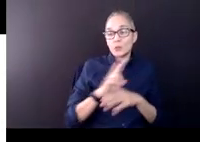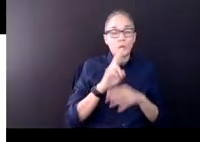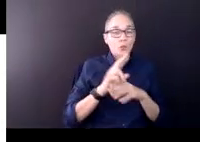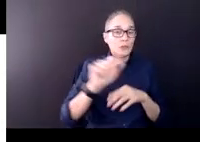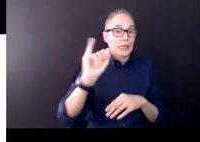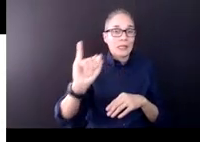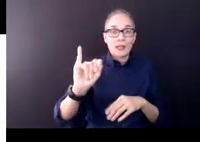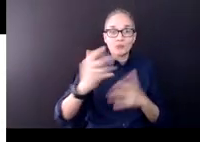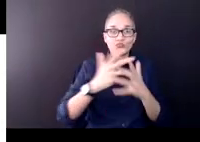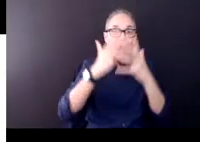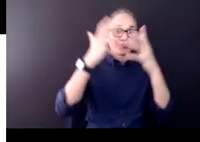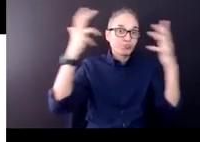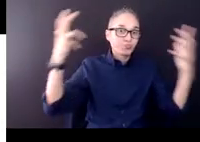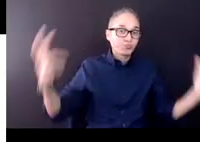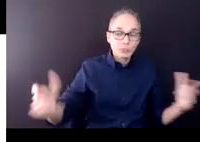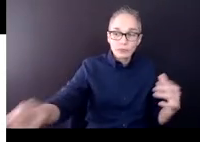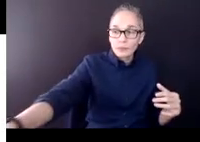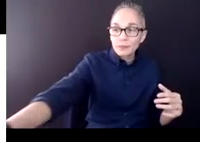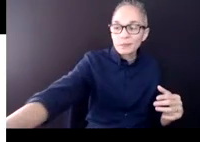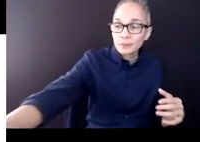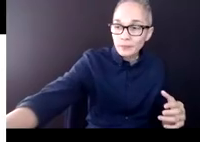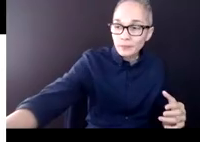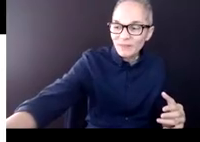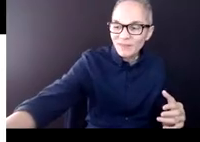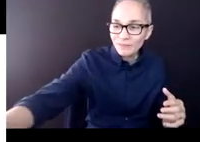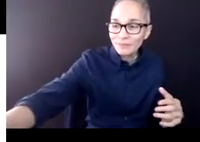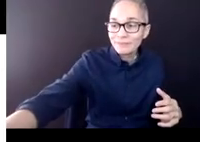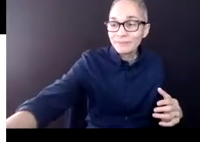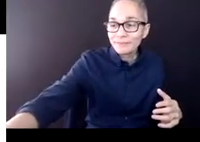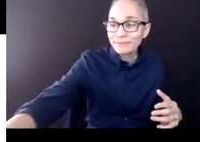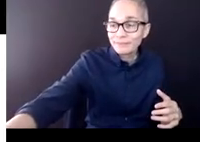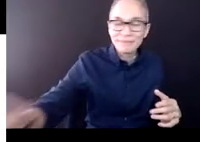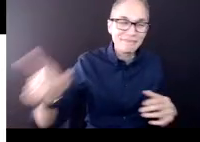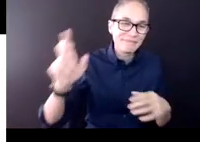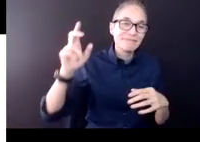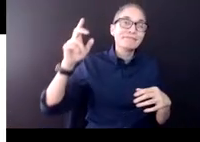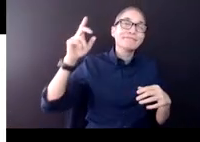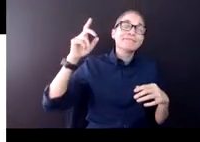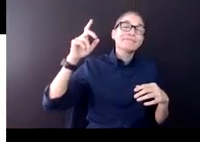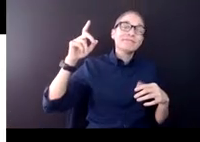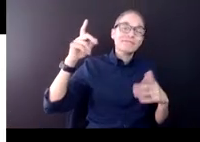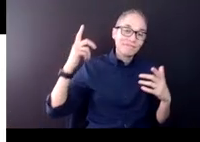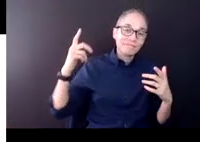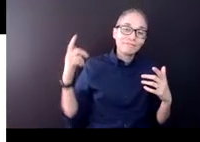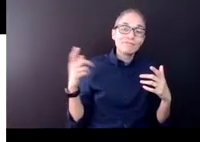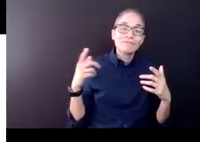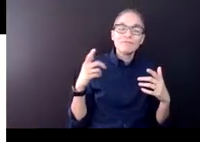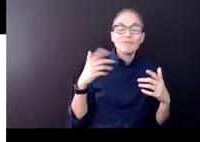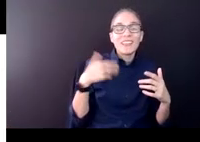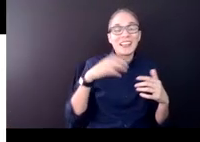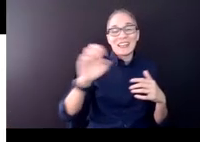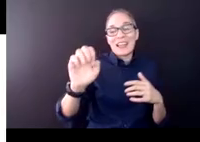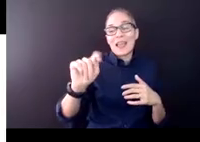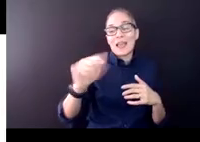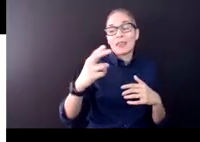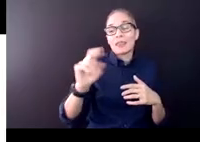assignment for that class, and I've used this for a number of semesters, but it's an ethnography paper where students